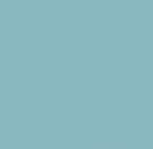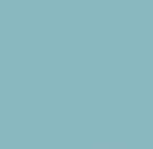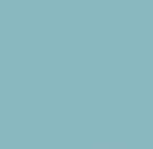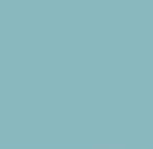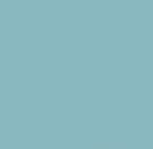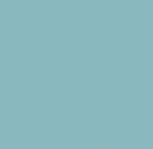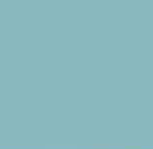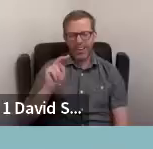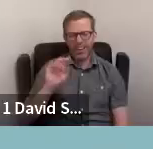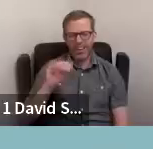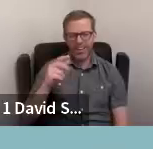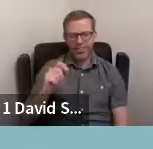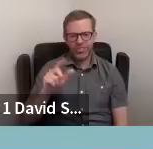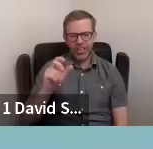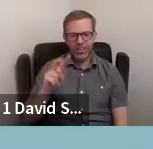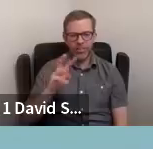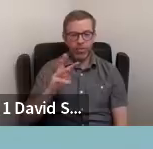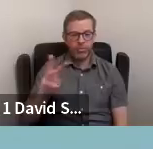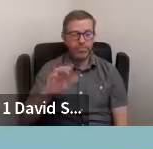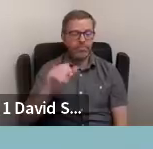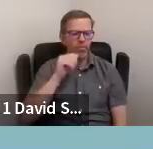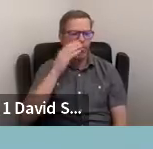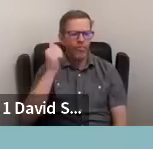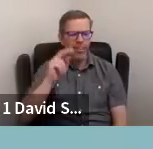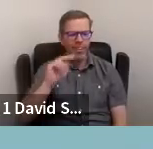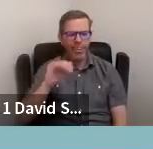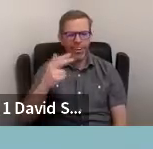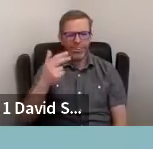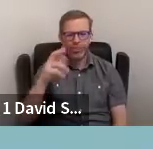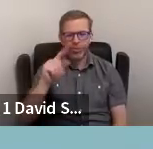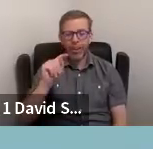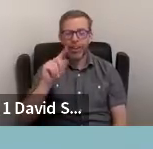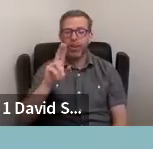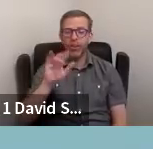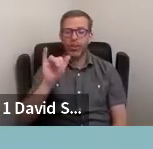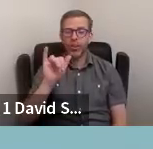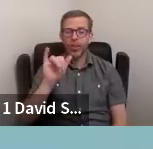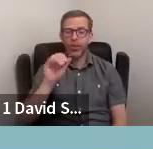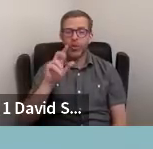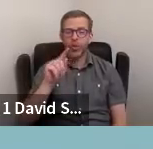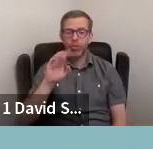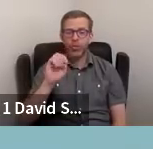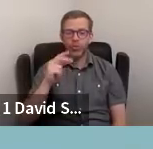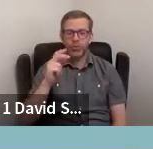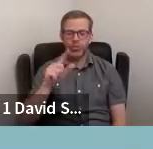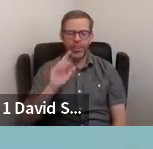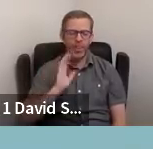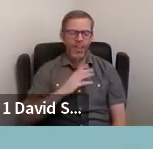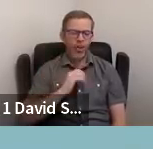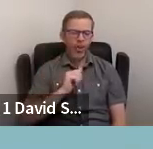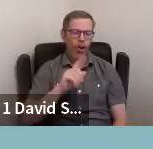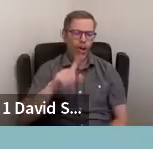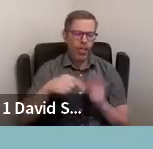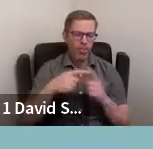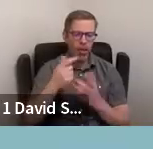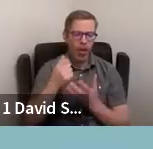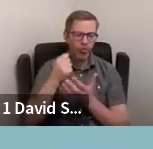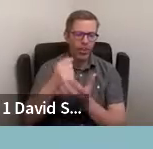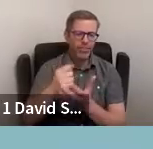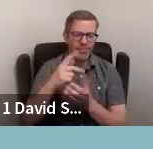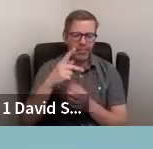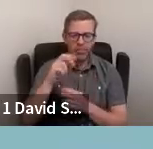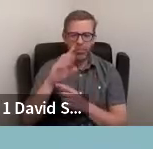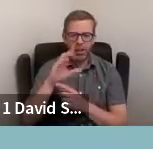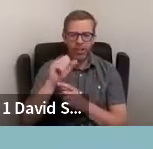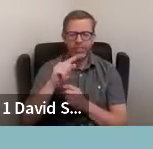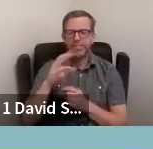csr.nih.gov site. Don't forget about the NIH Grants YouTube channel, our All About Grants podcasts, and to sign up to